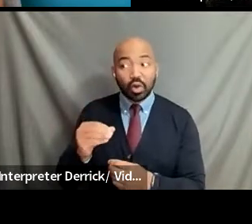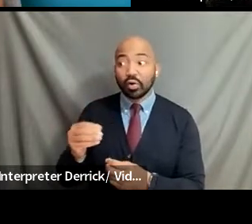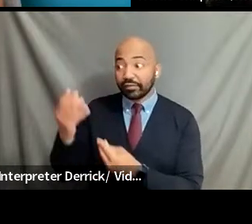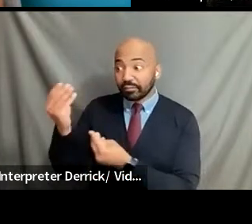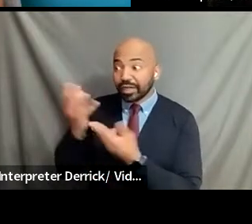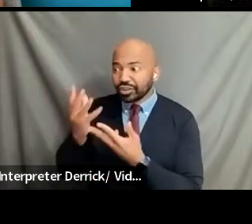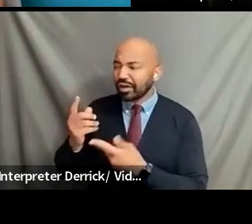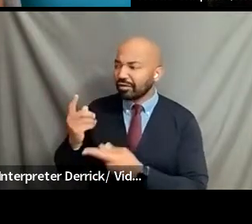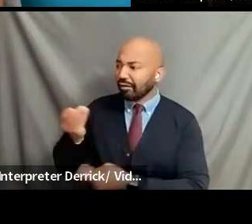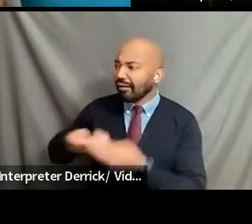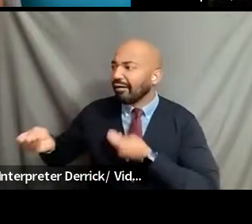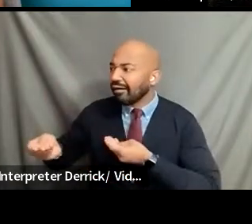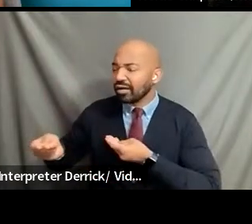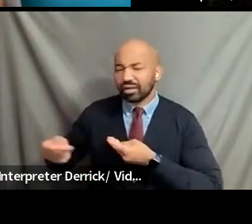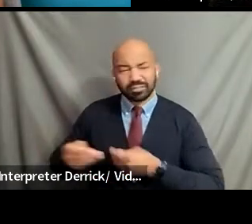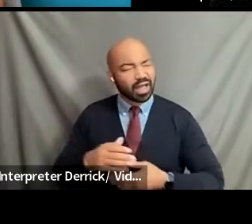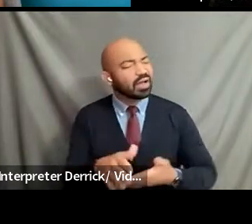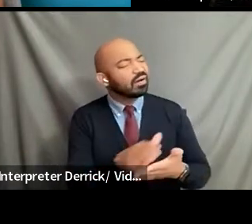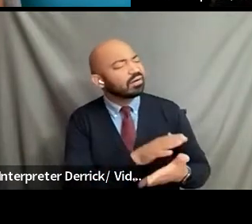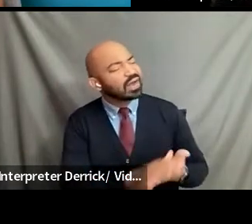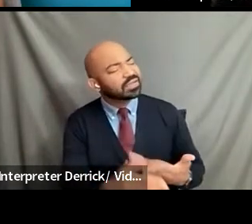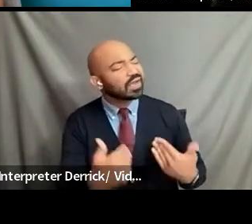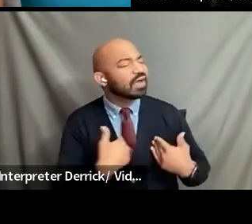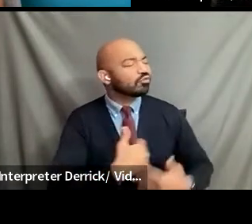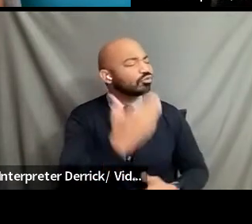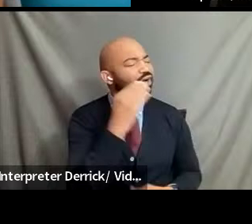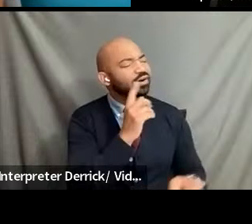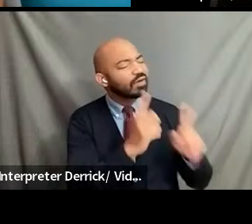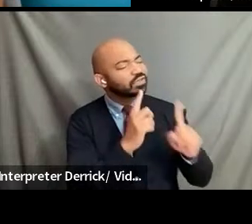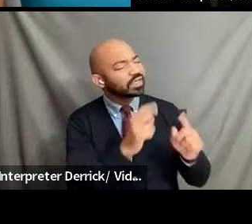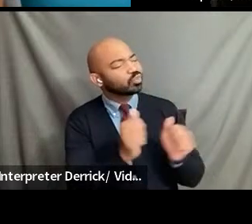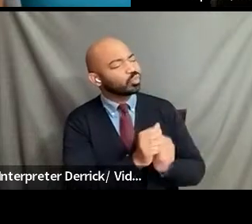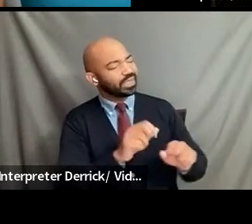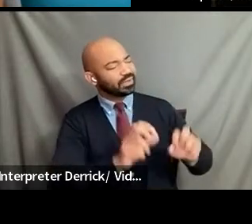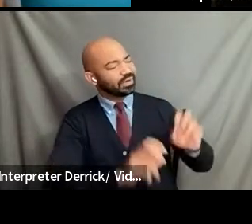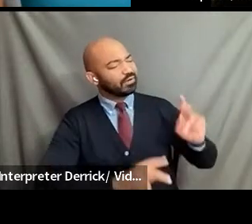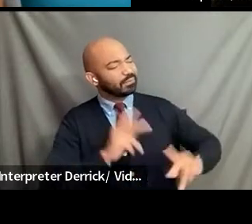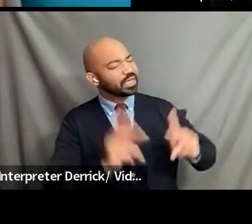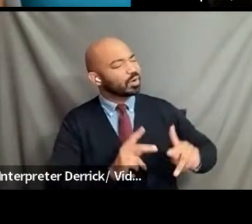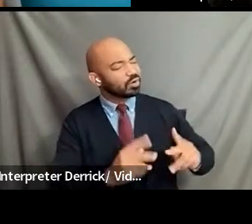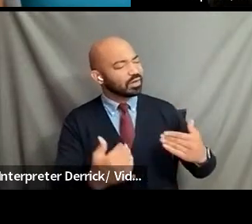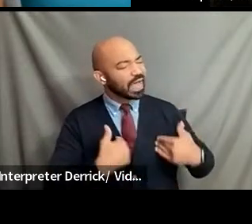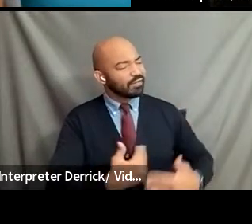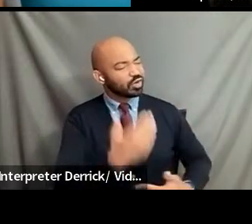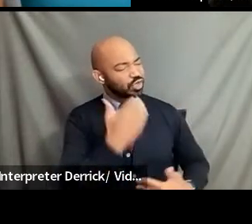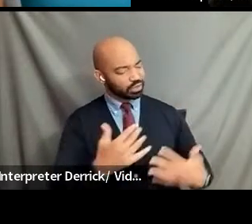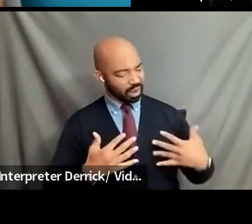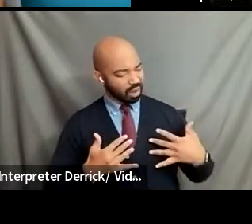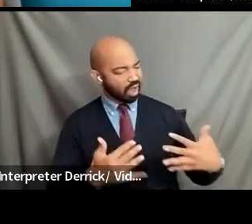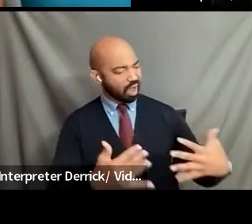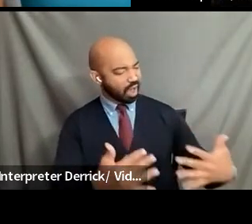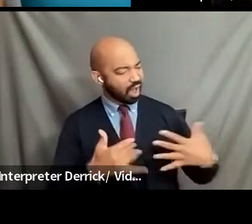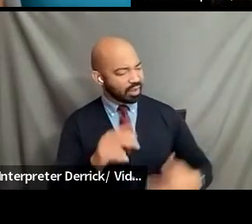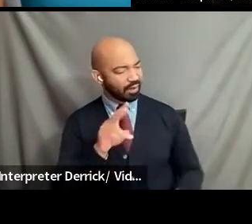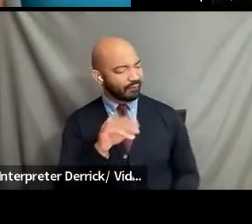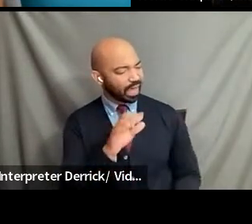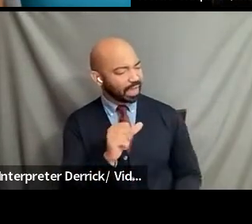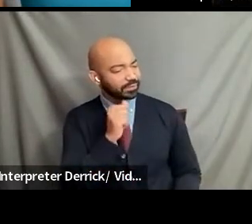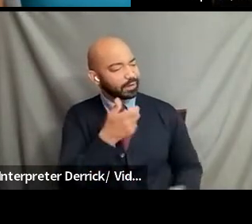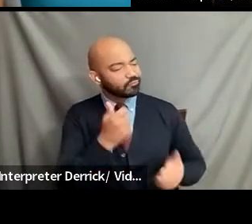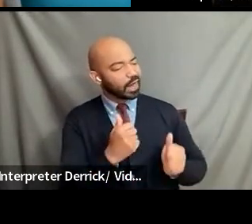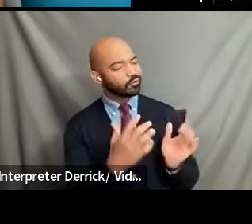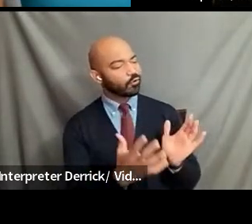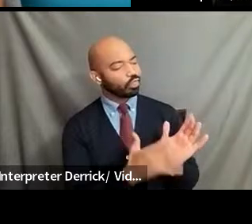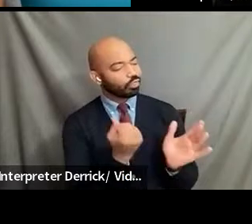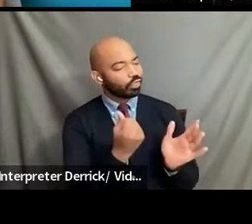she was like, you know what? It's just so great to have meaningful conversations with people who have great vibes, who are not trying to get something out of me. So sometimes just talking